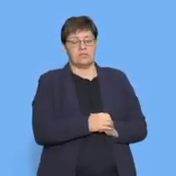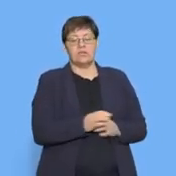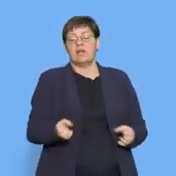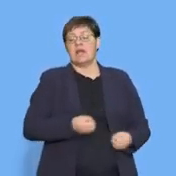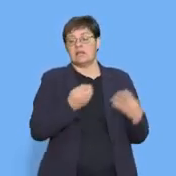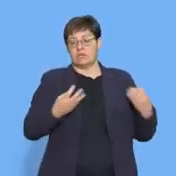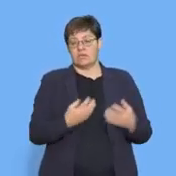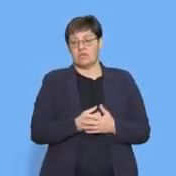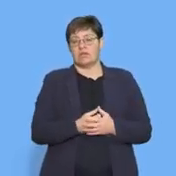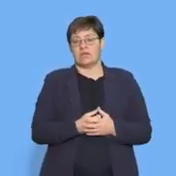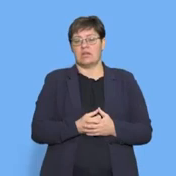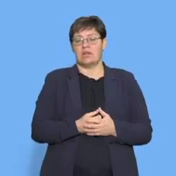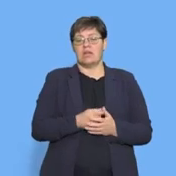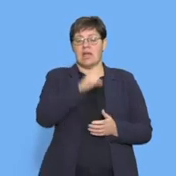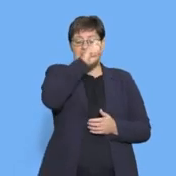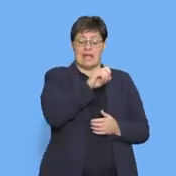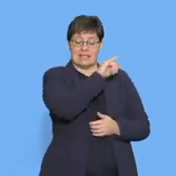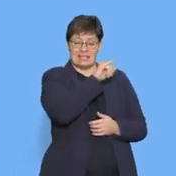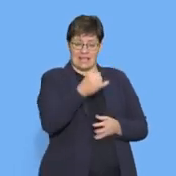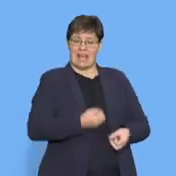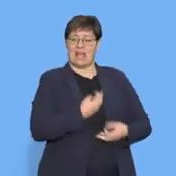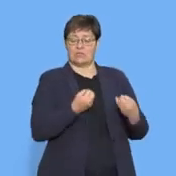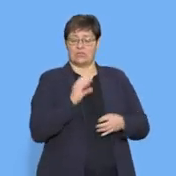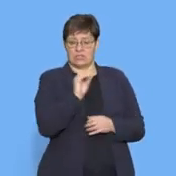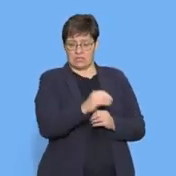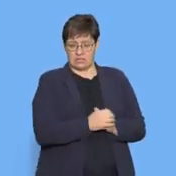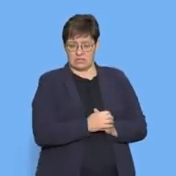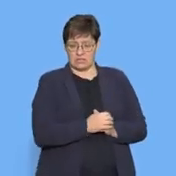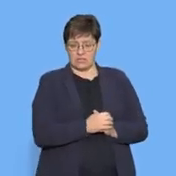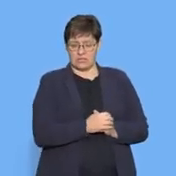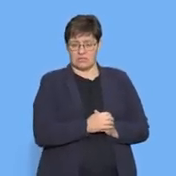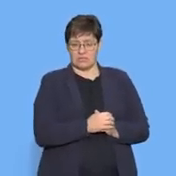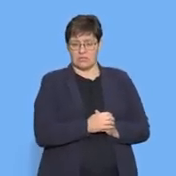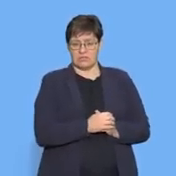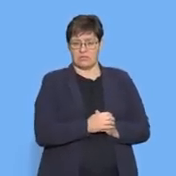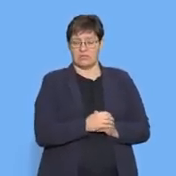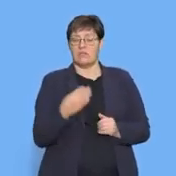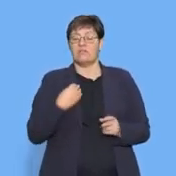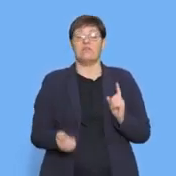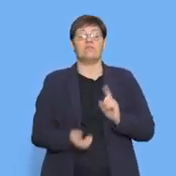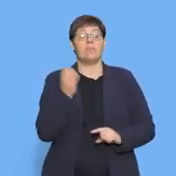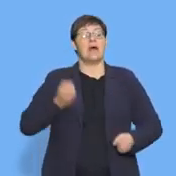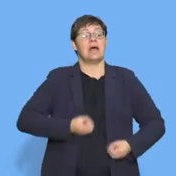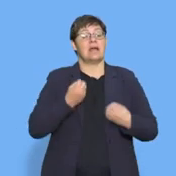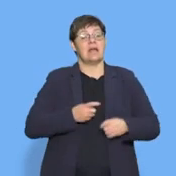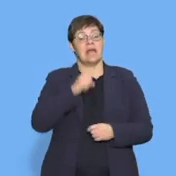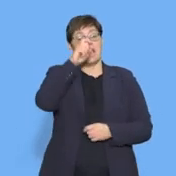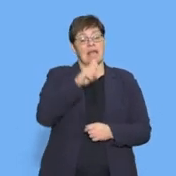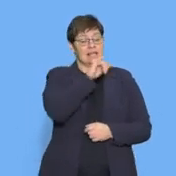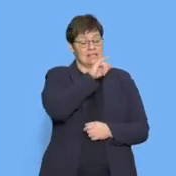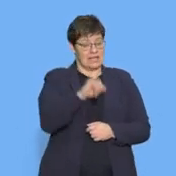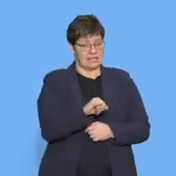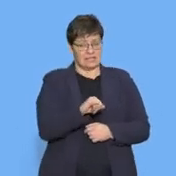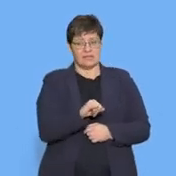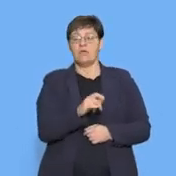writing out an expression for xz, because that's what they want us to do. And we know if we use the cos rule, if we're finding an expression for